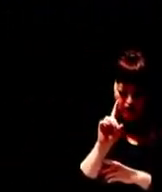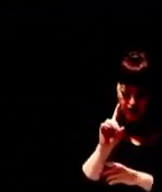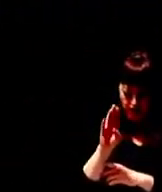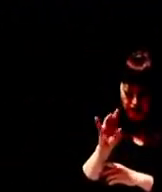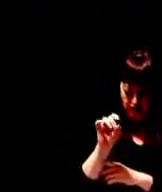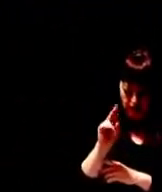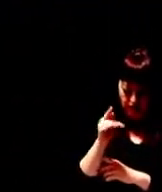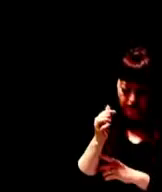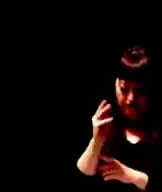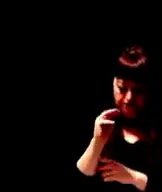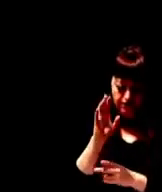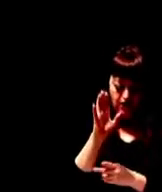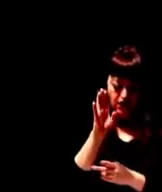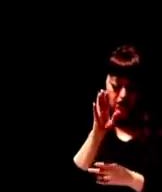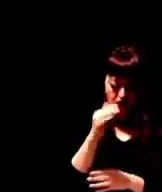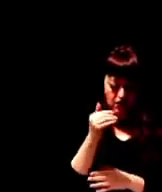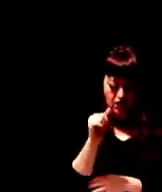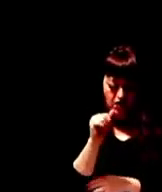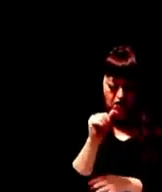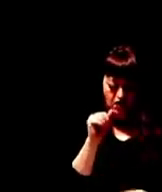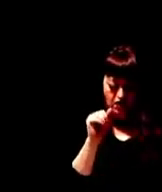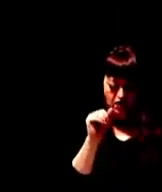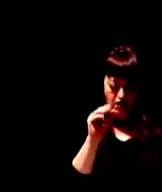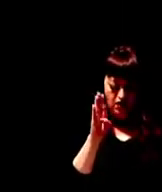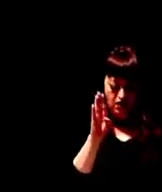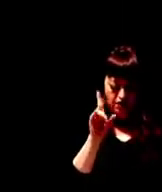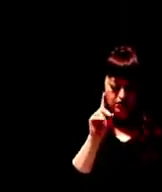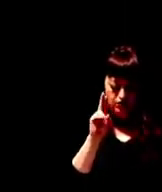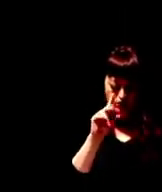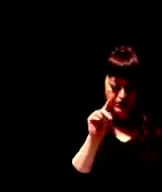Abdulaziz Abdul Karim.